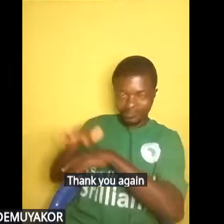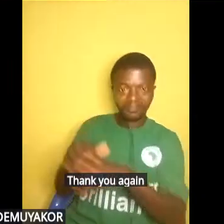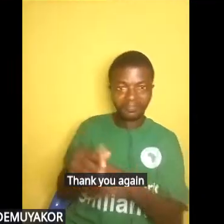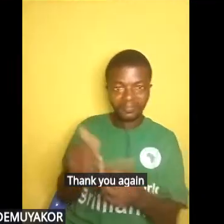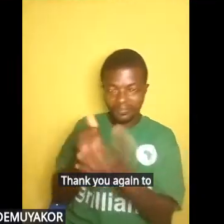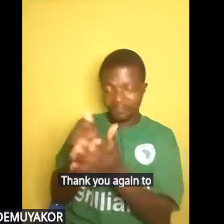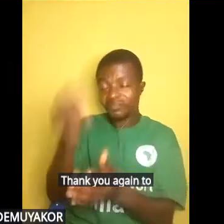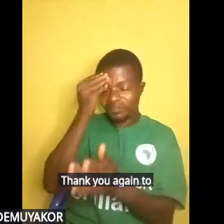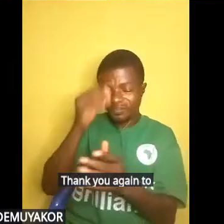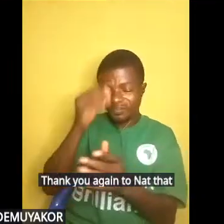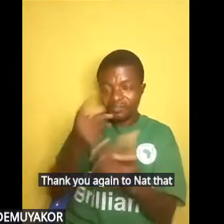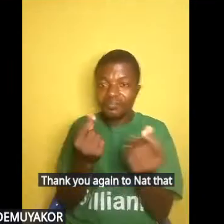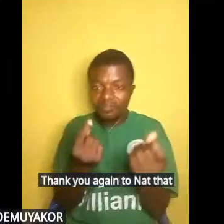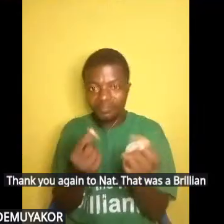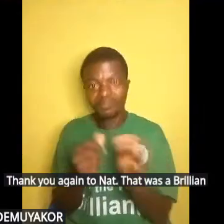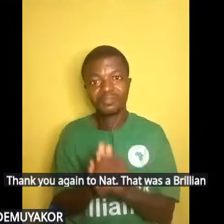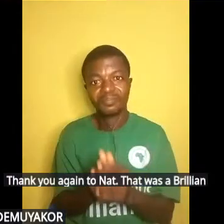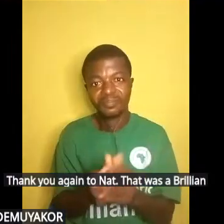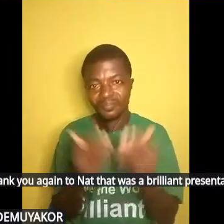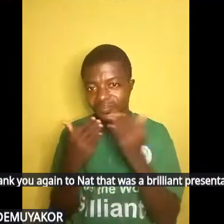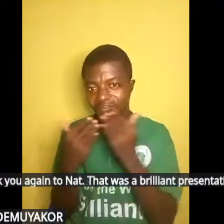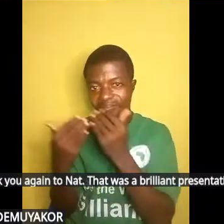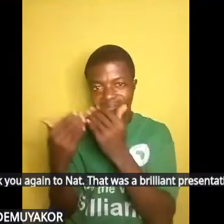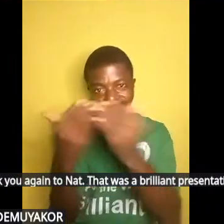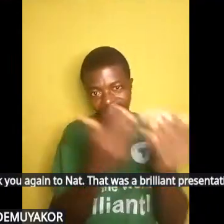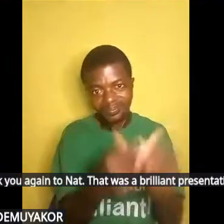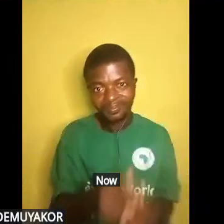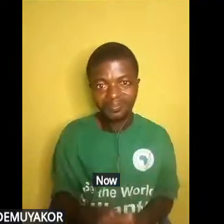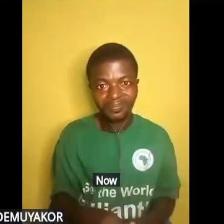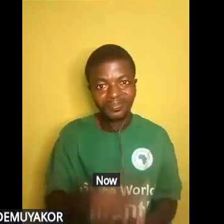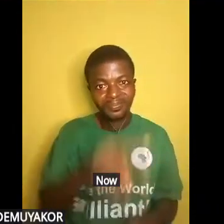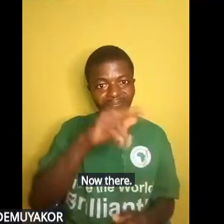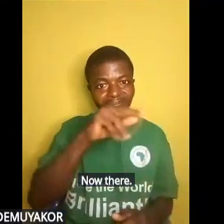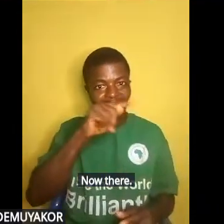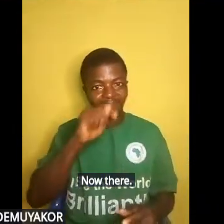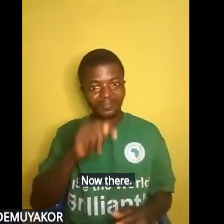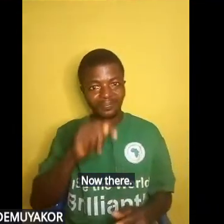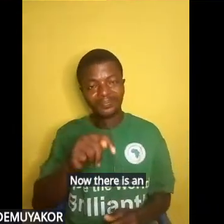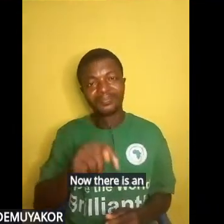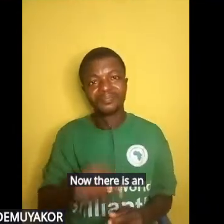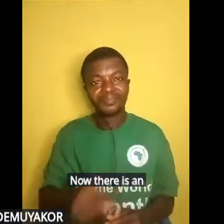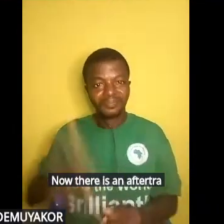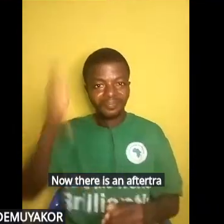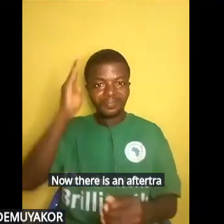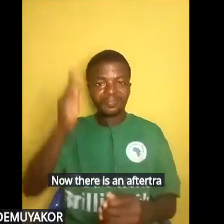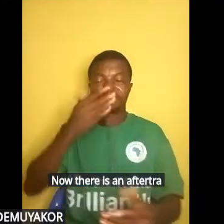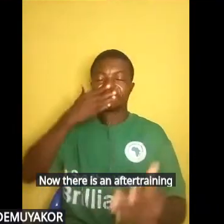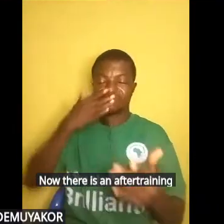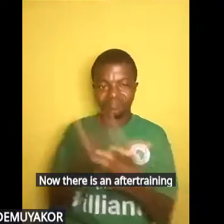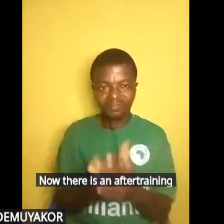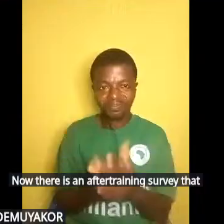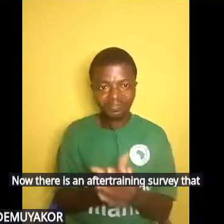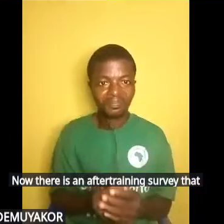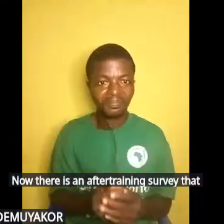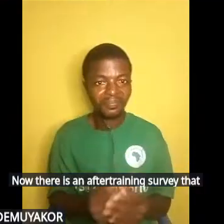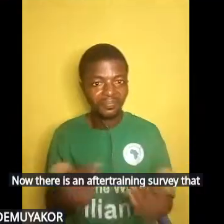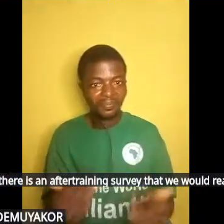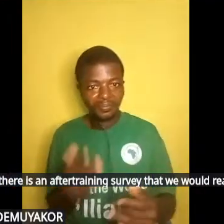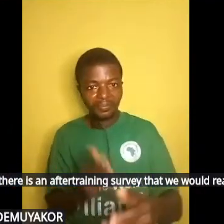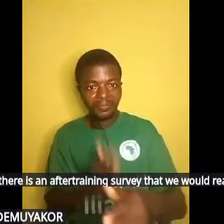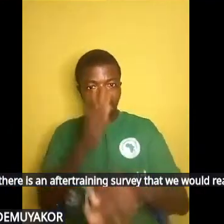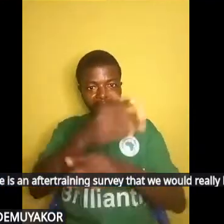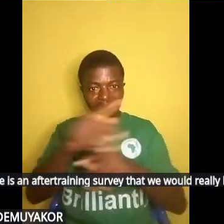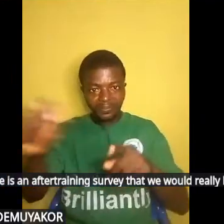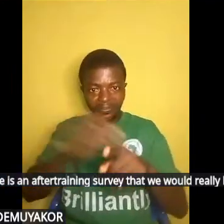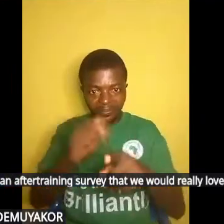to Nat. That was a brilliant presentation. Now, there is an after-training survey that we would really love for you